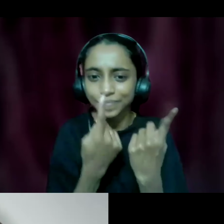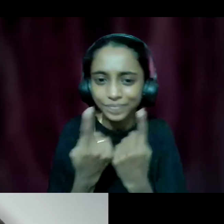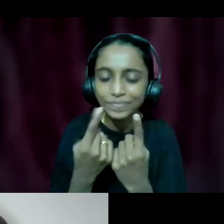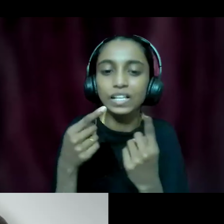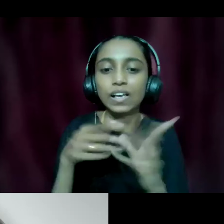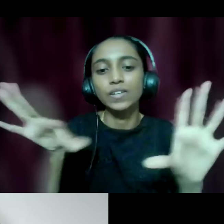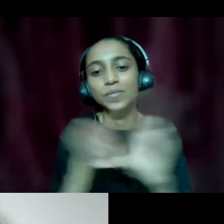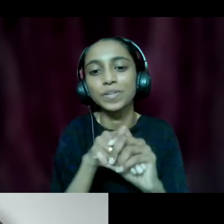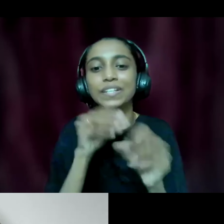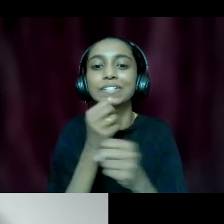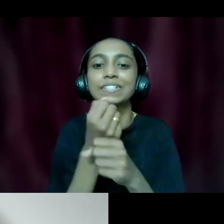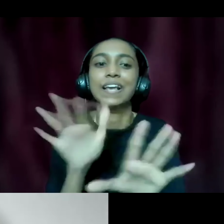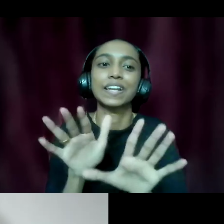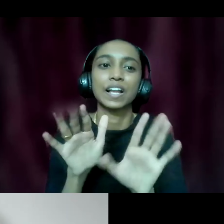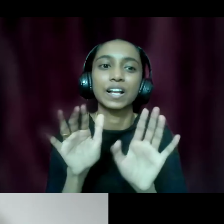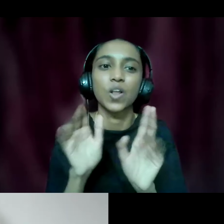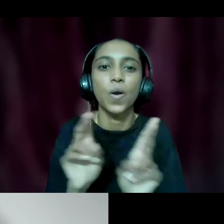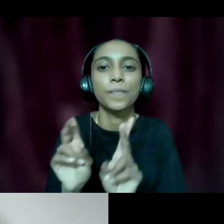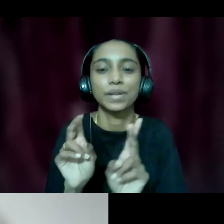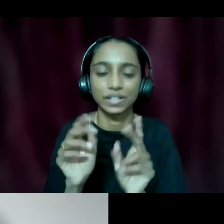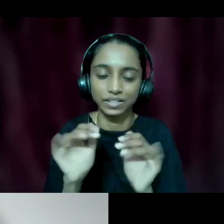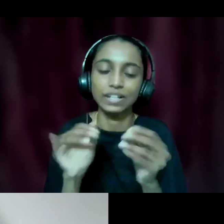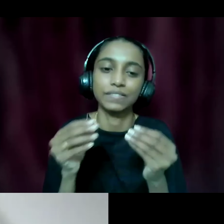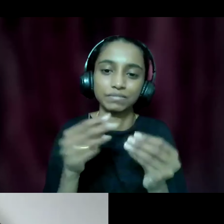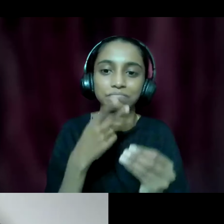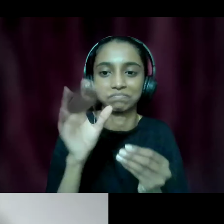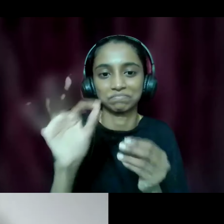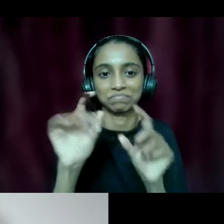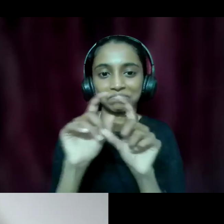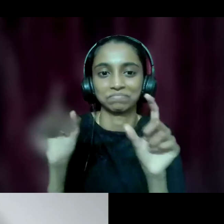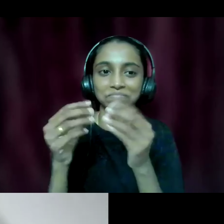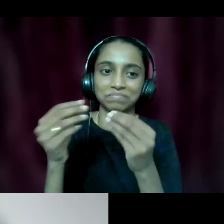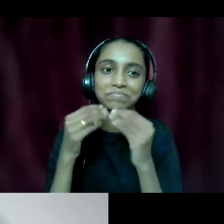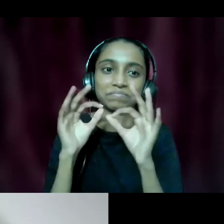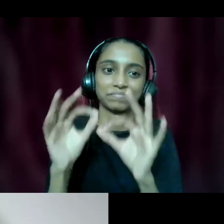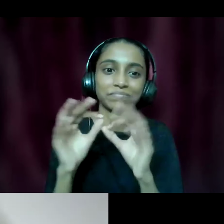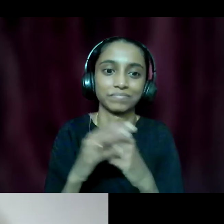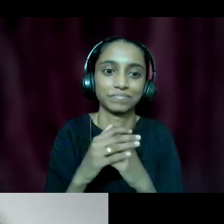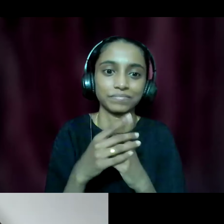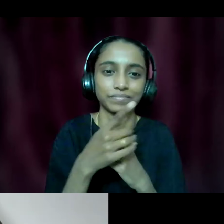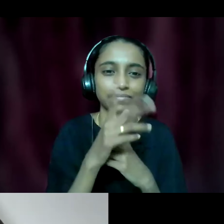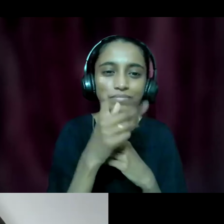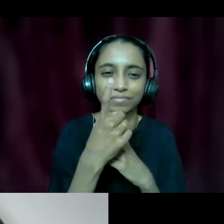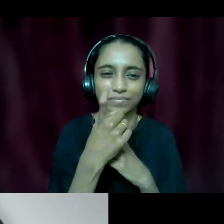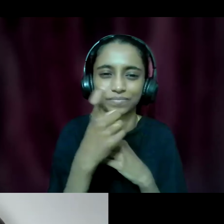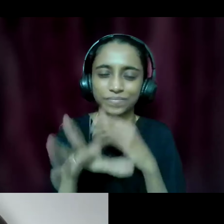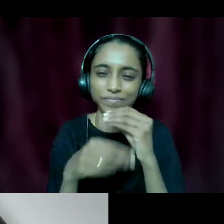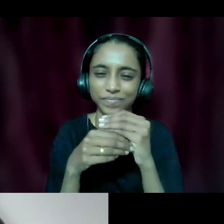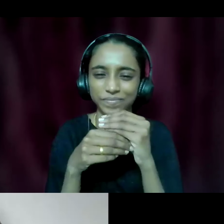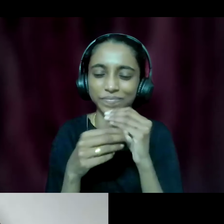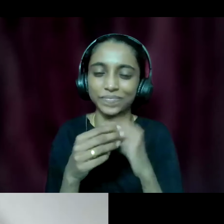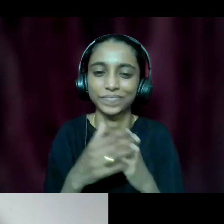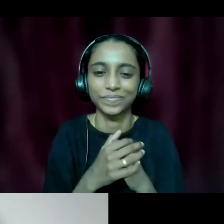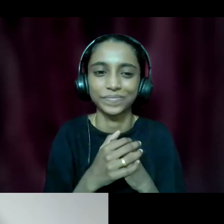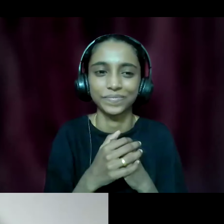generalized form. Right. Thank you for clarifying that, Prithviraj. And I would like to yes. add just quick one thing